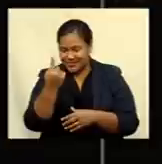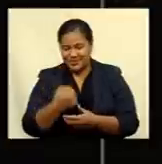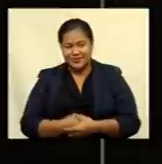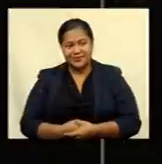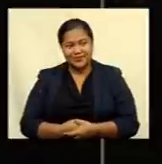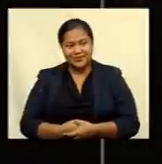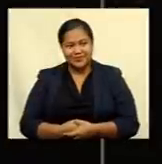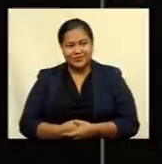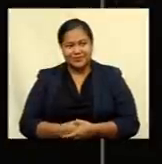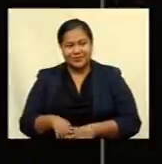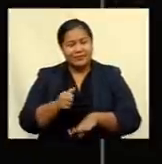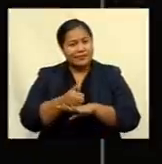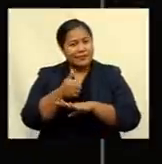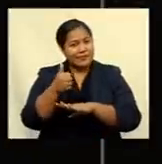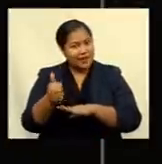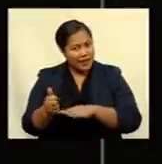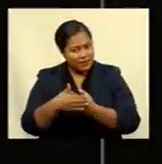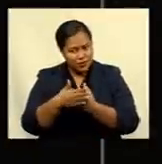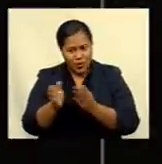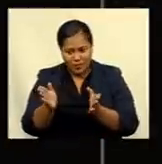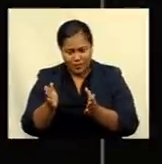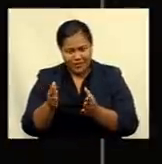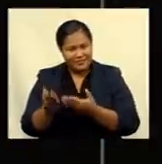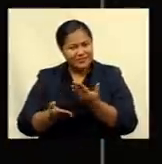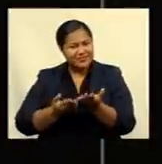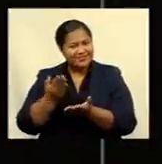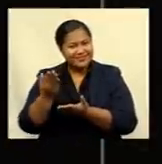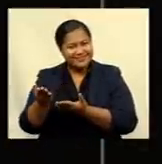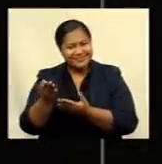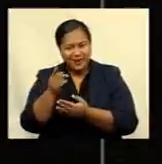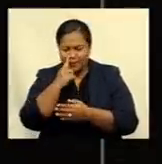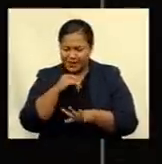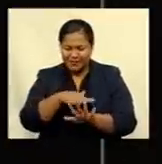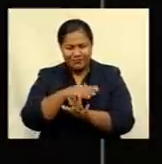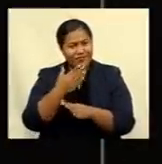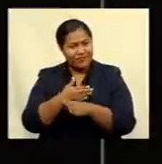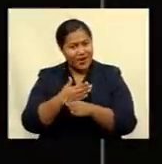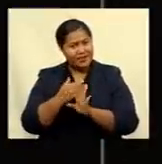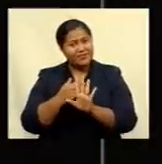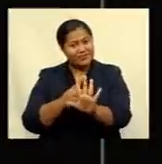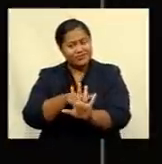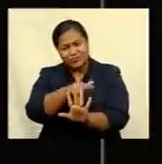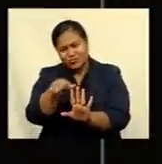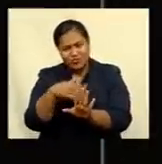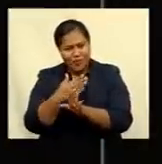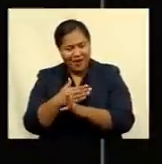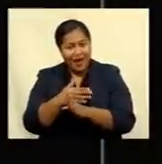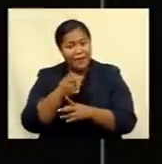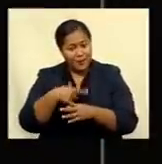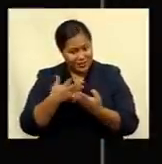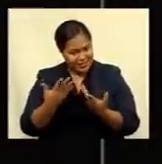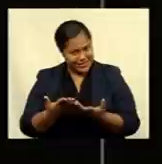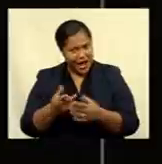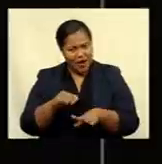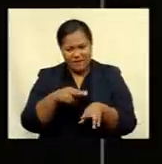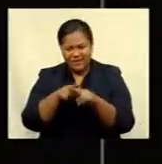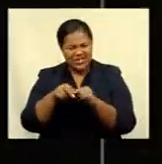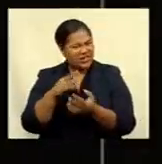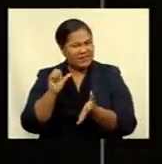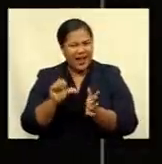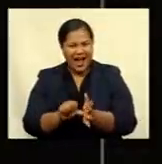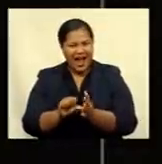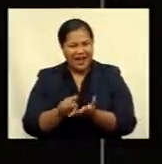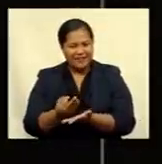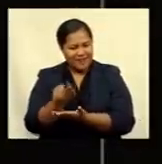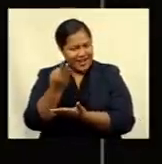The government is open to the possibility of rewarding frontline workers when Fiji is in a financial and economic position to do so.